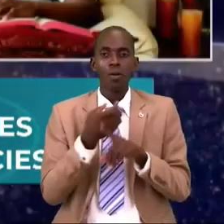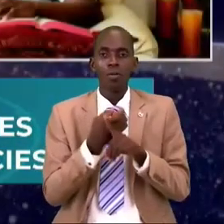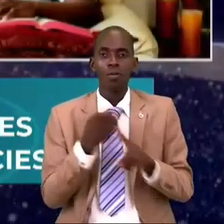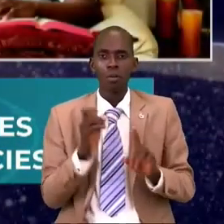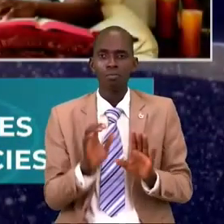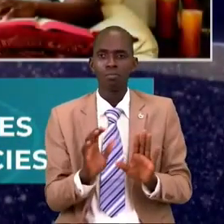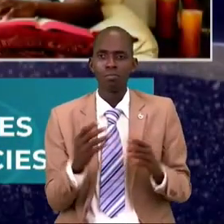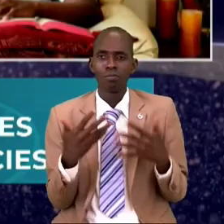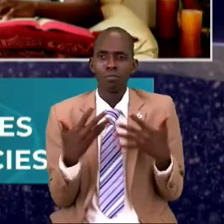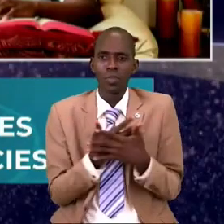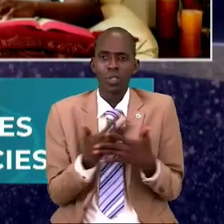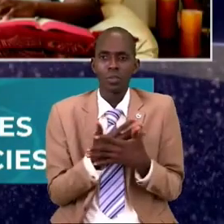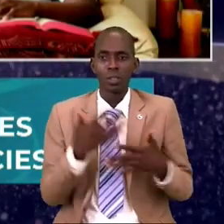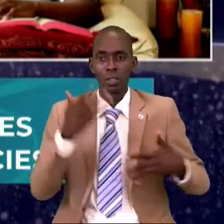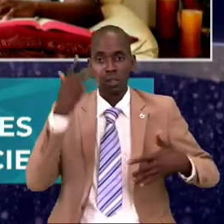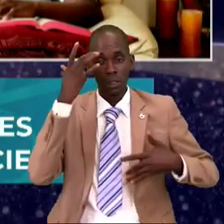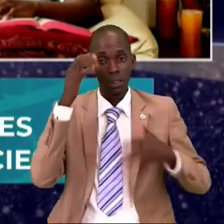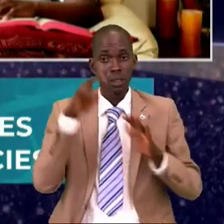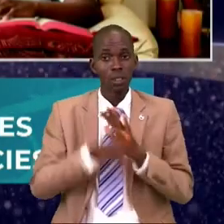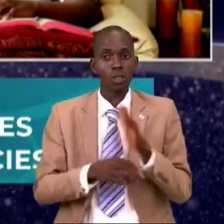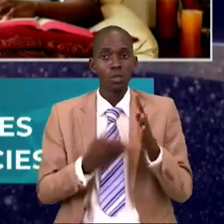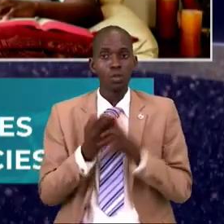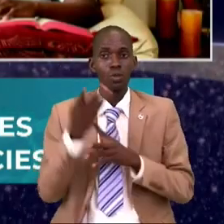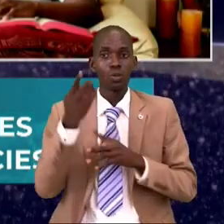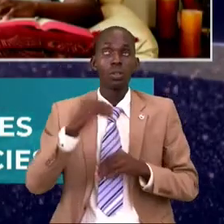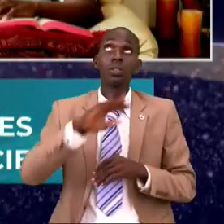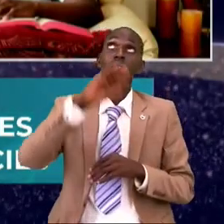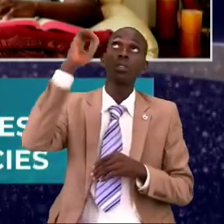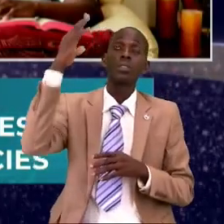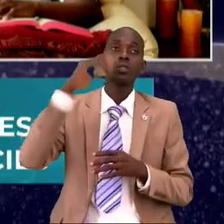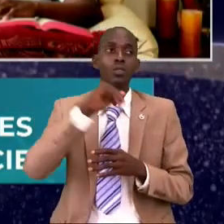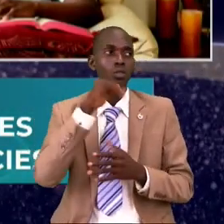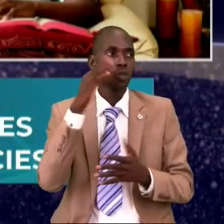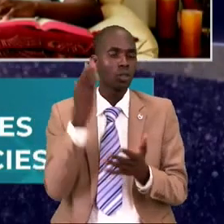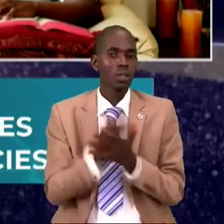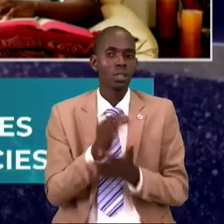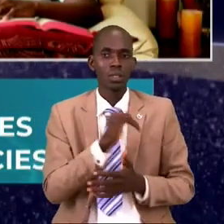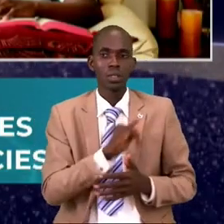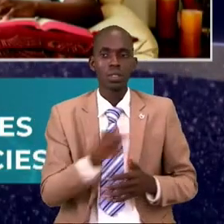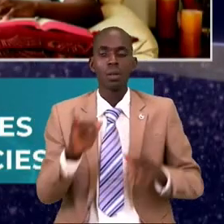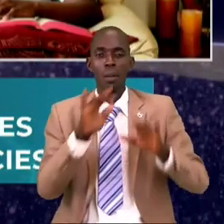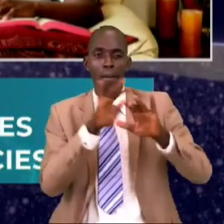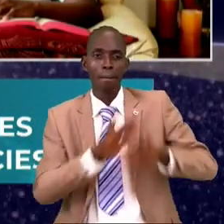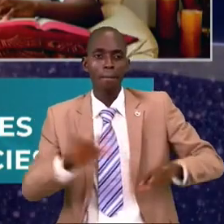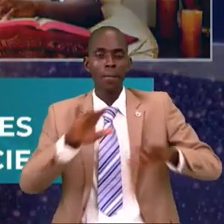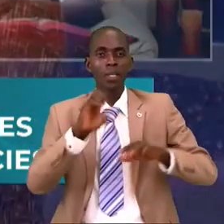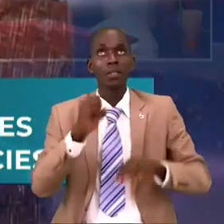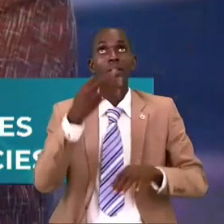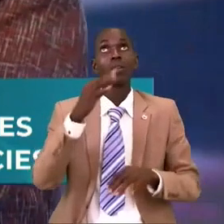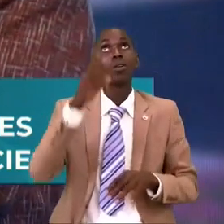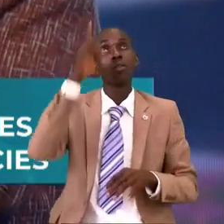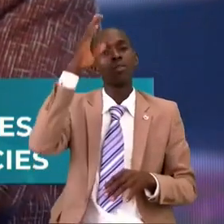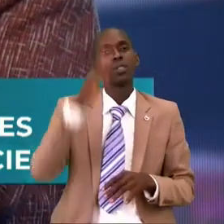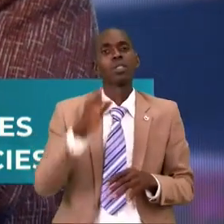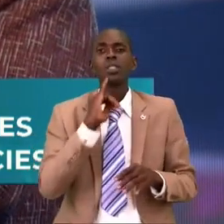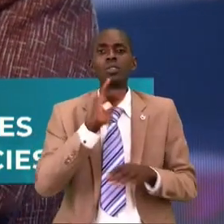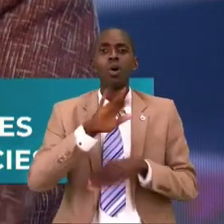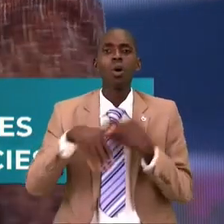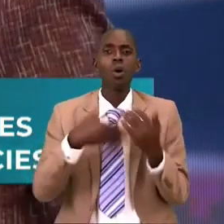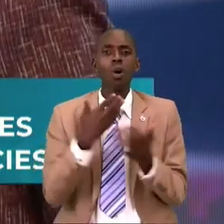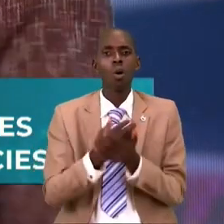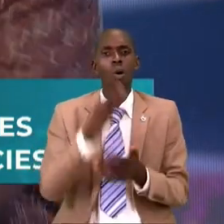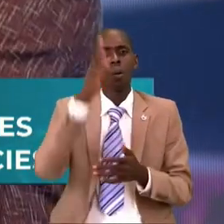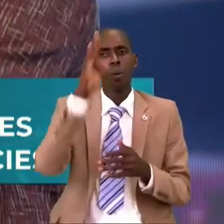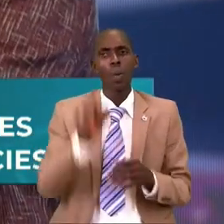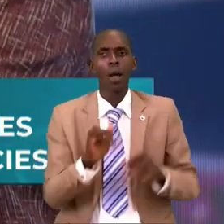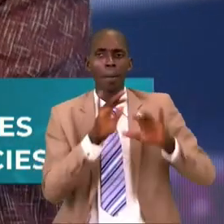It's all by mercy that we're healed. It's all by mercy that we recover. It's all by mercy that